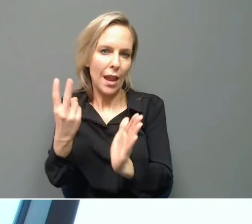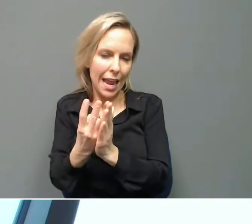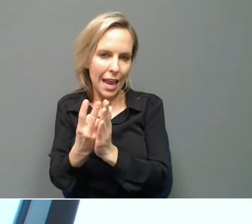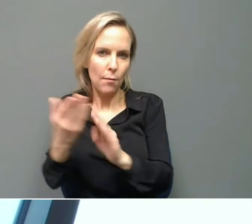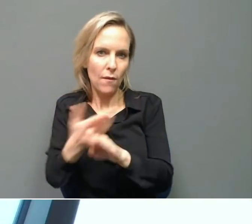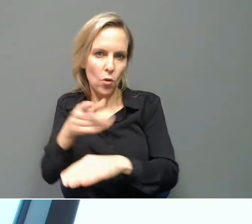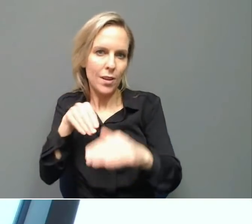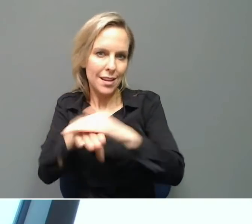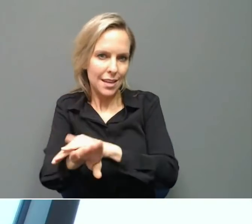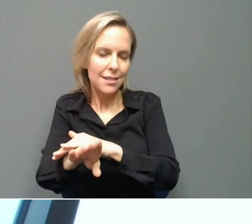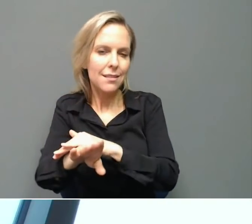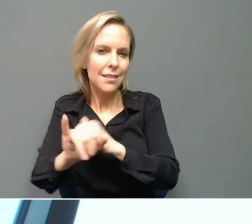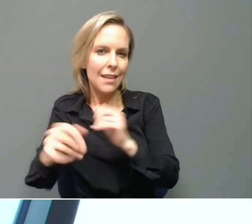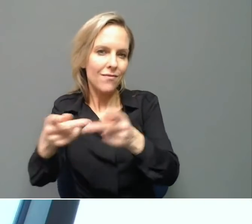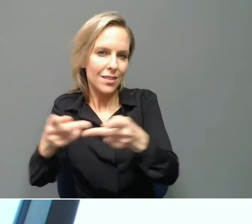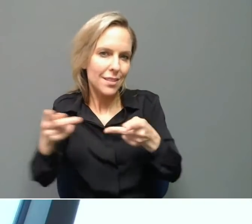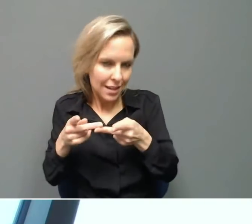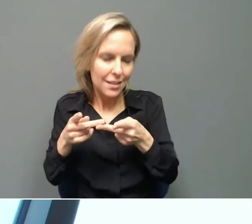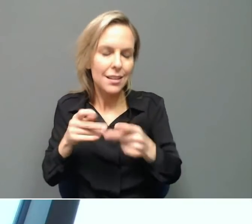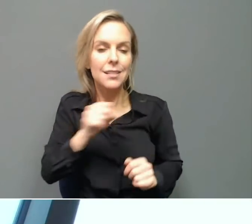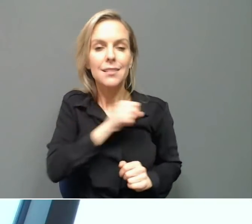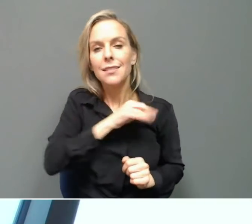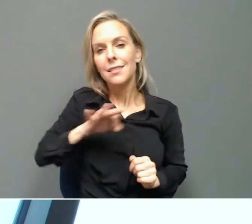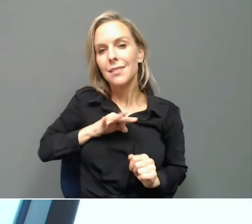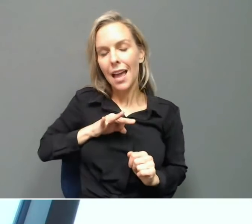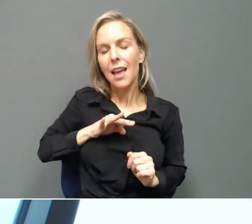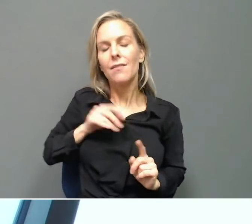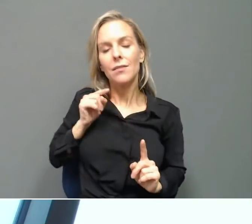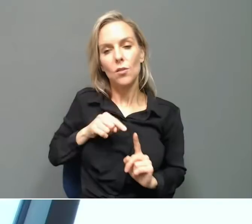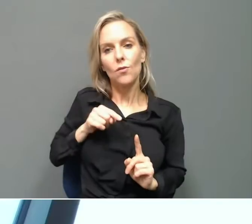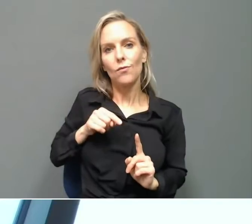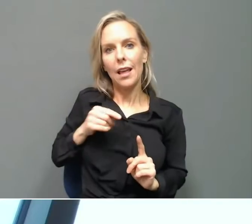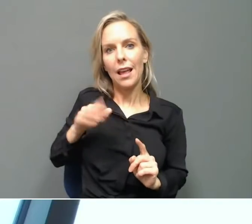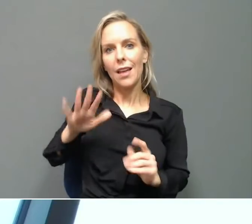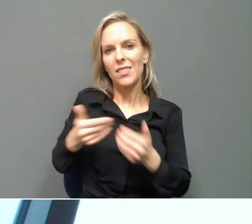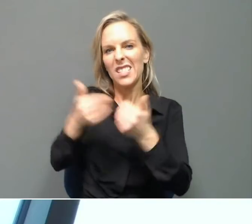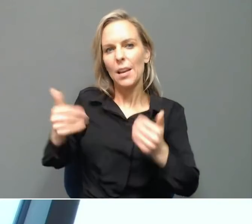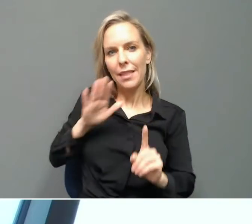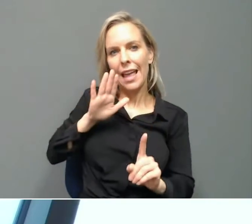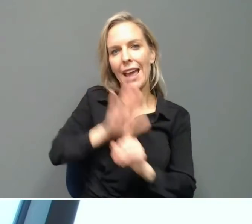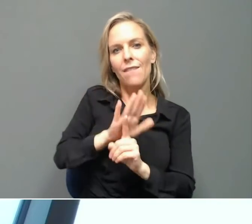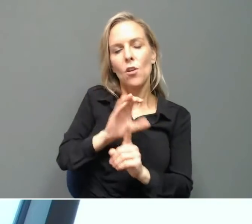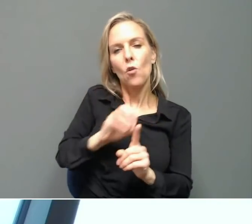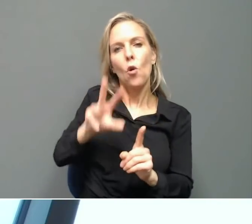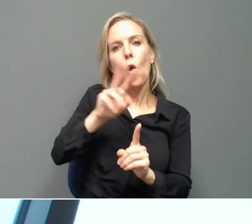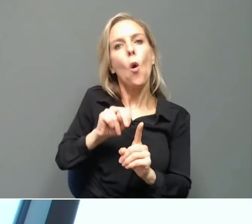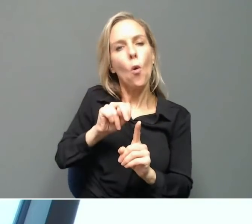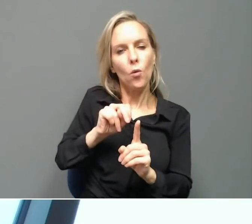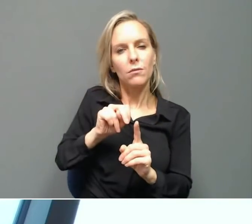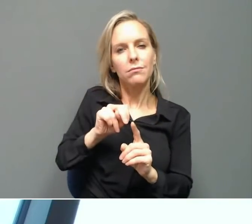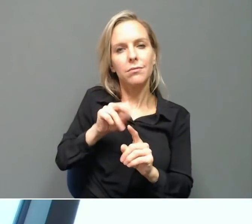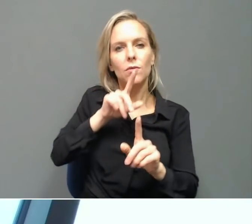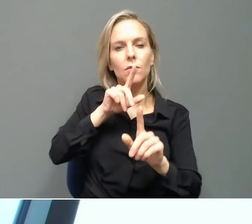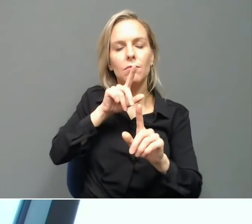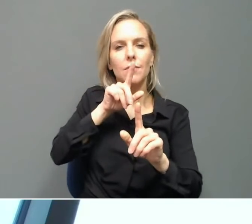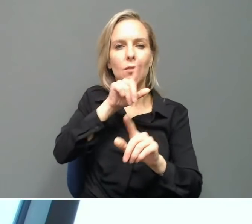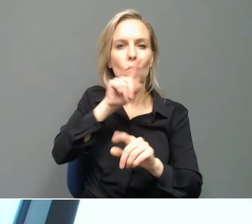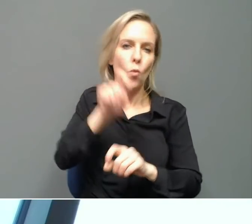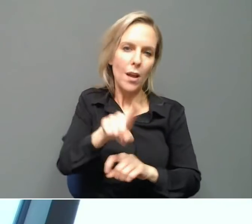facility. And then staff have a attestation that they can do remotely as well. And then as they use